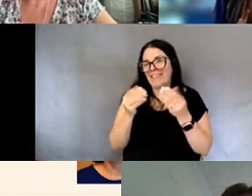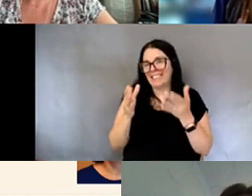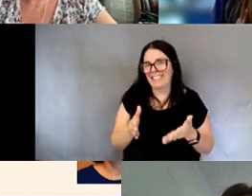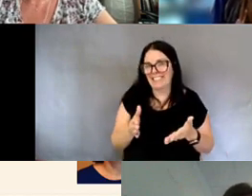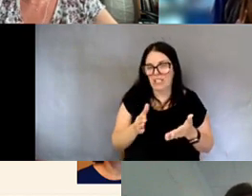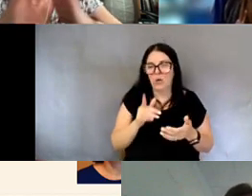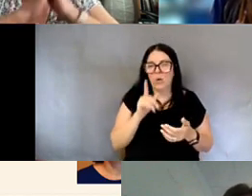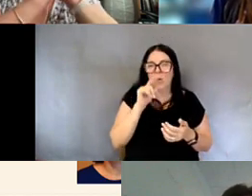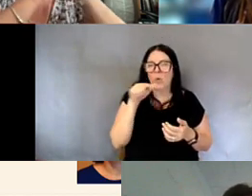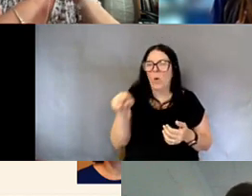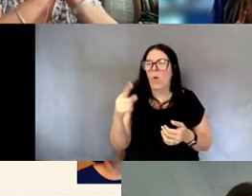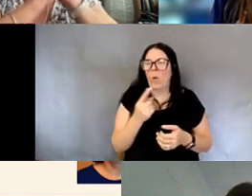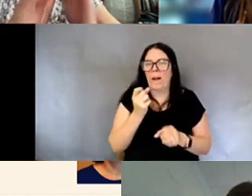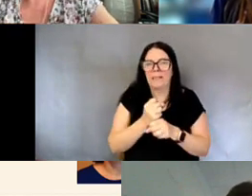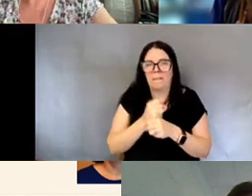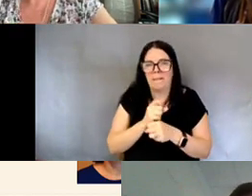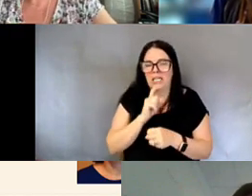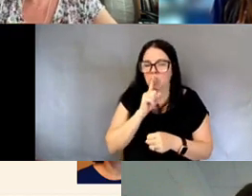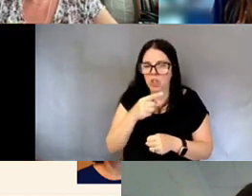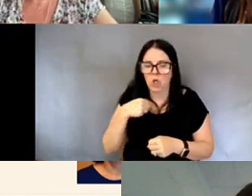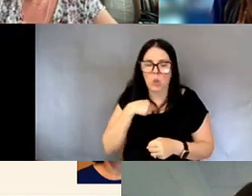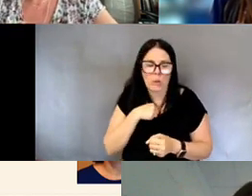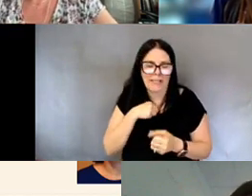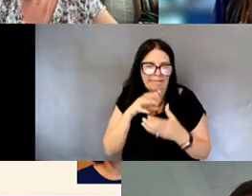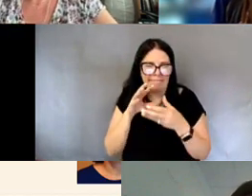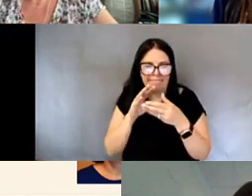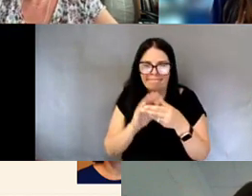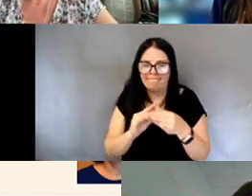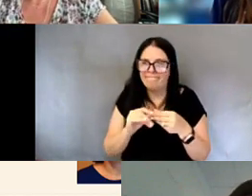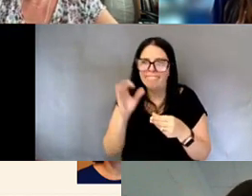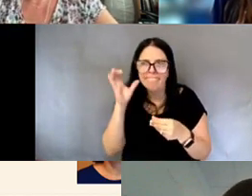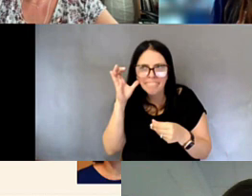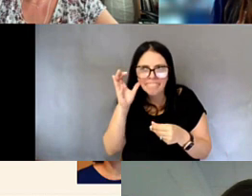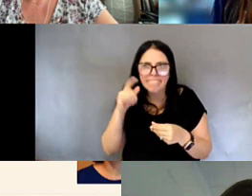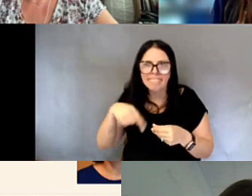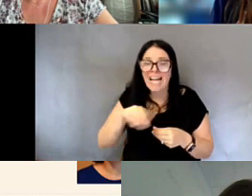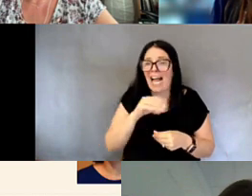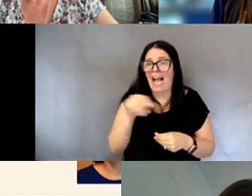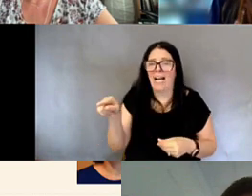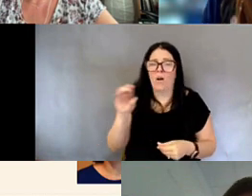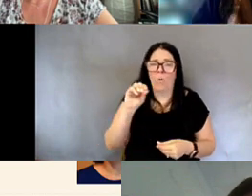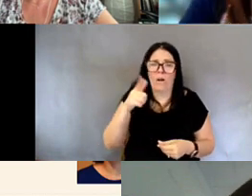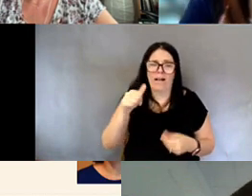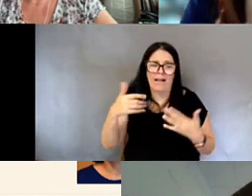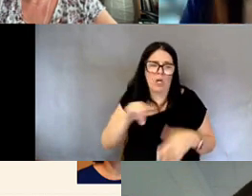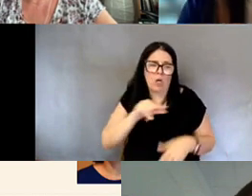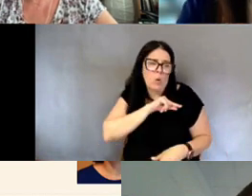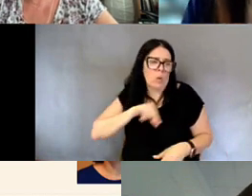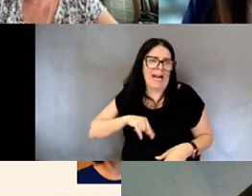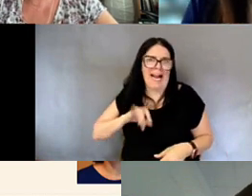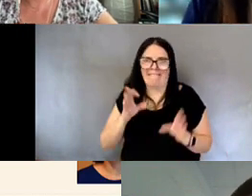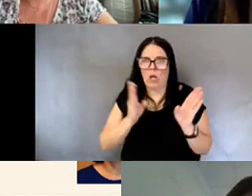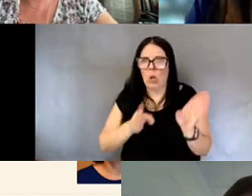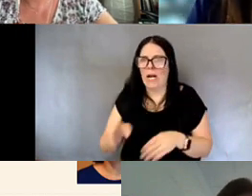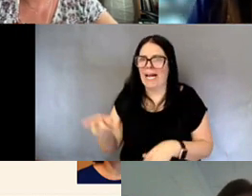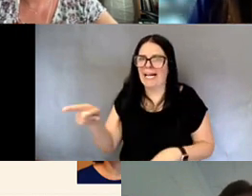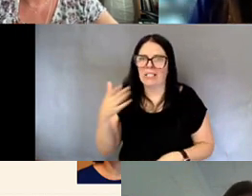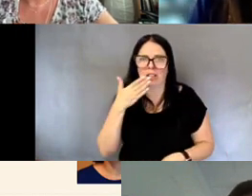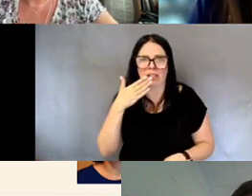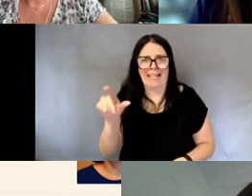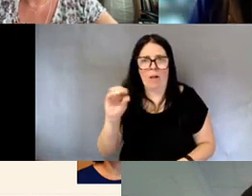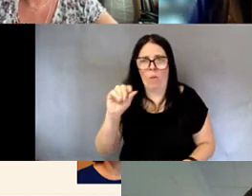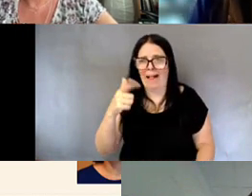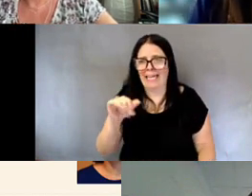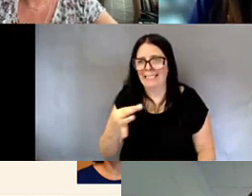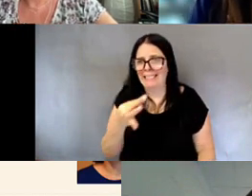who always made sure that our voices were heard, and is, I would say, like the queen of organization. I don't know how you were able to put